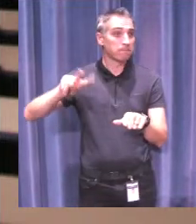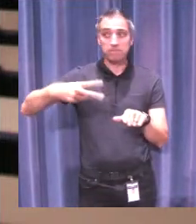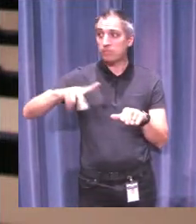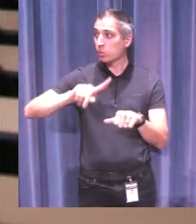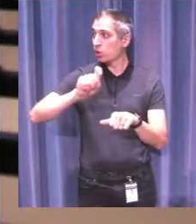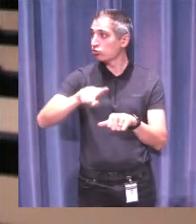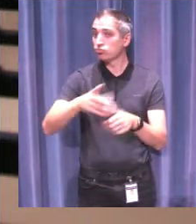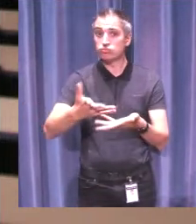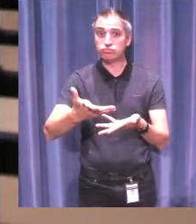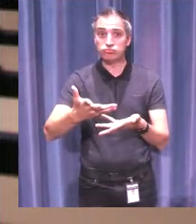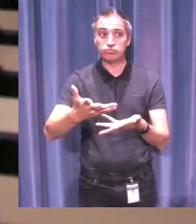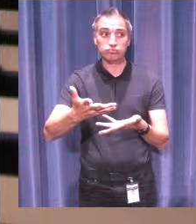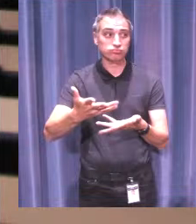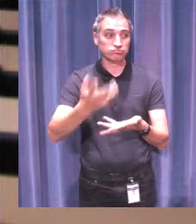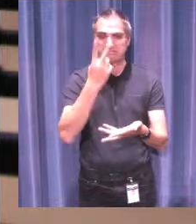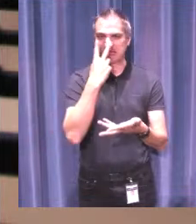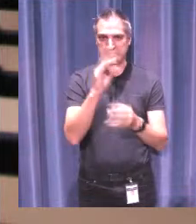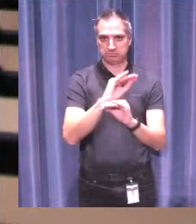Seeing none.